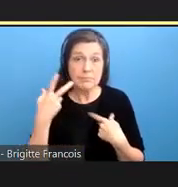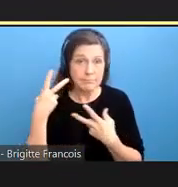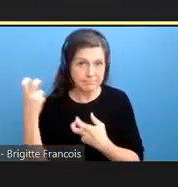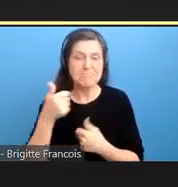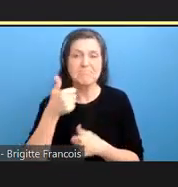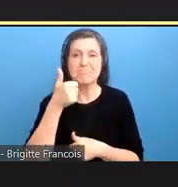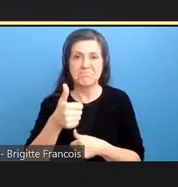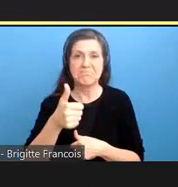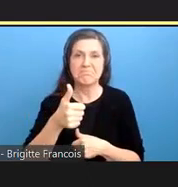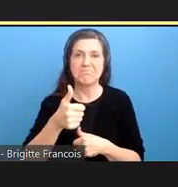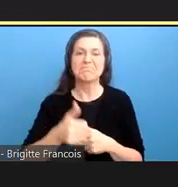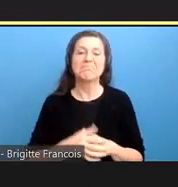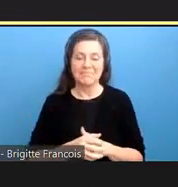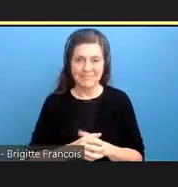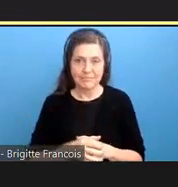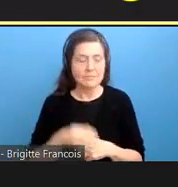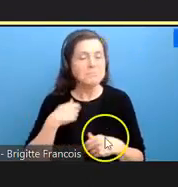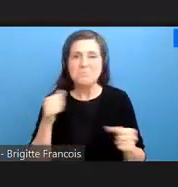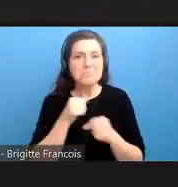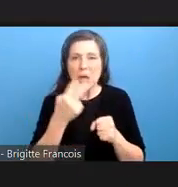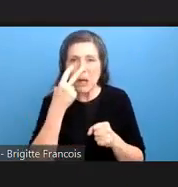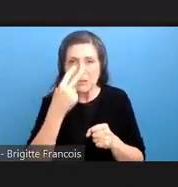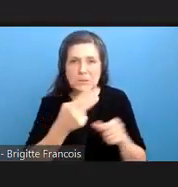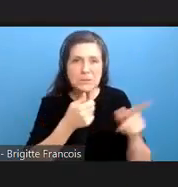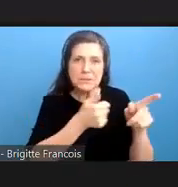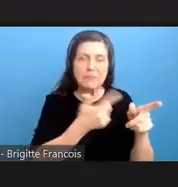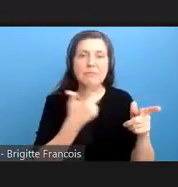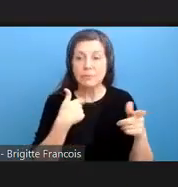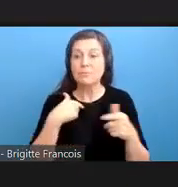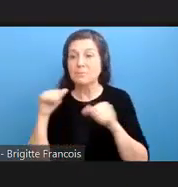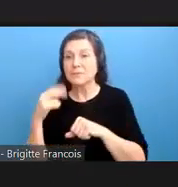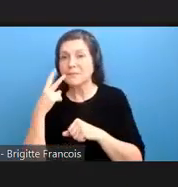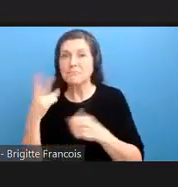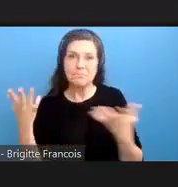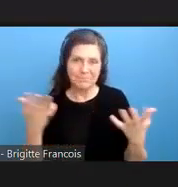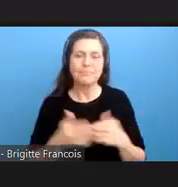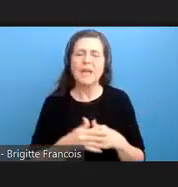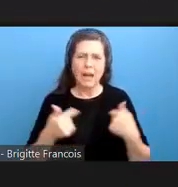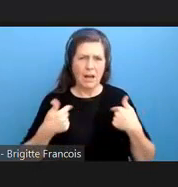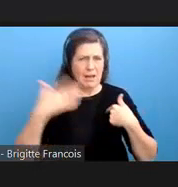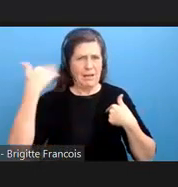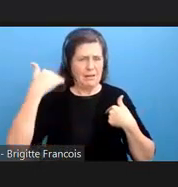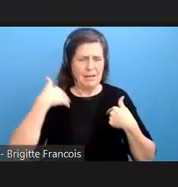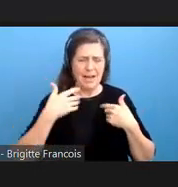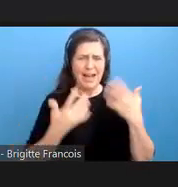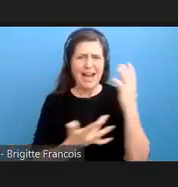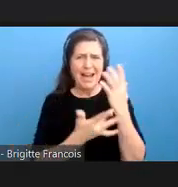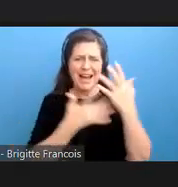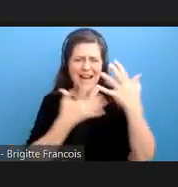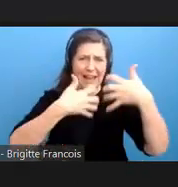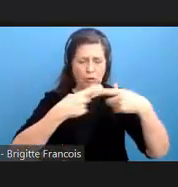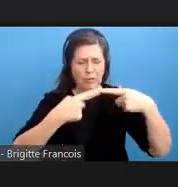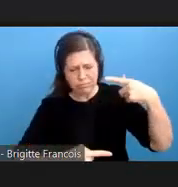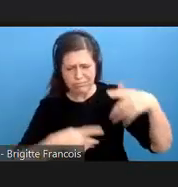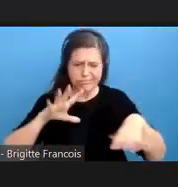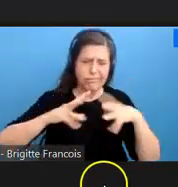Yes, can hear you. Can't see you at the moment. Right, okay. I had a few technology problems, so which has been one of the themes, I